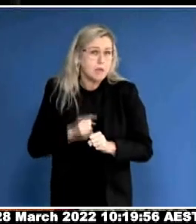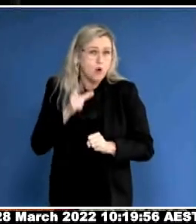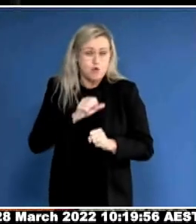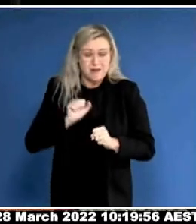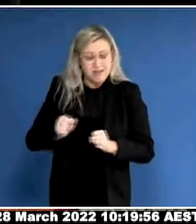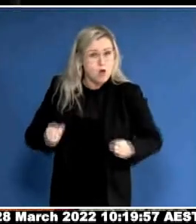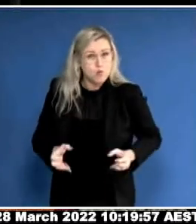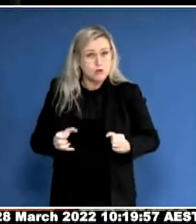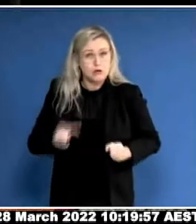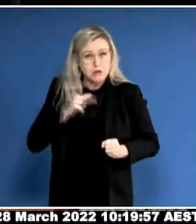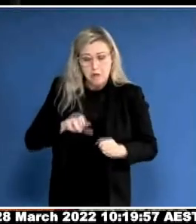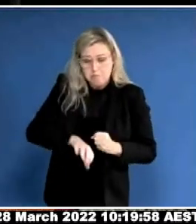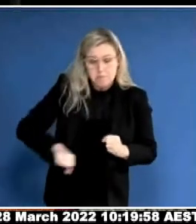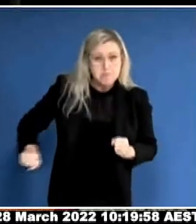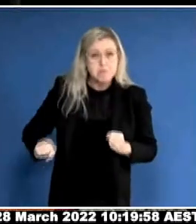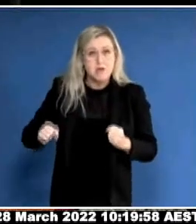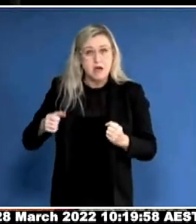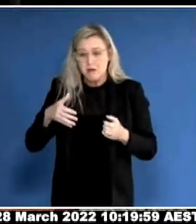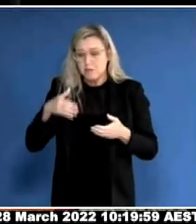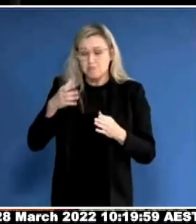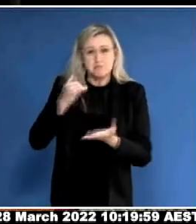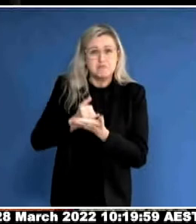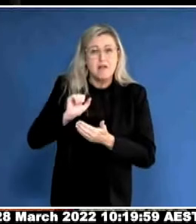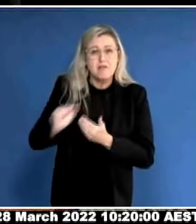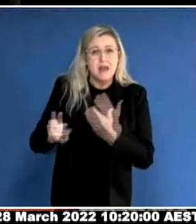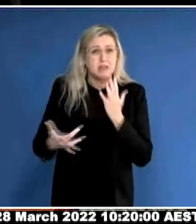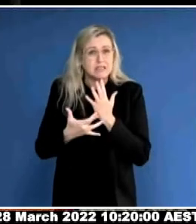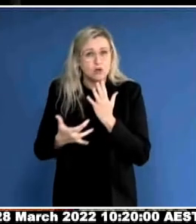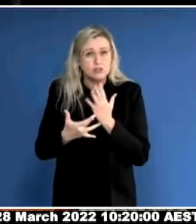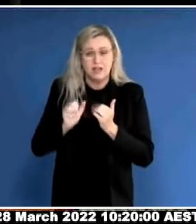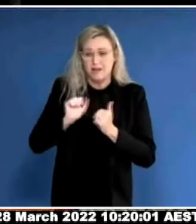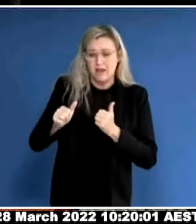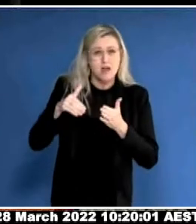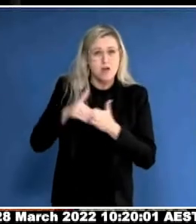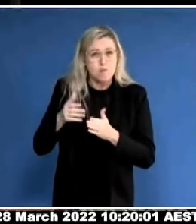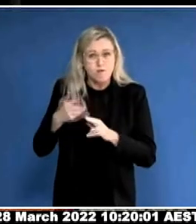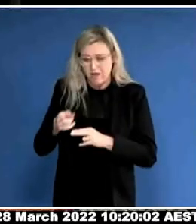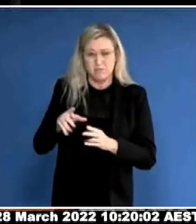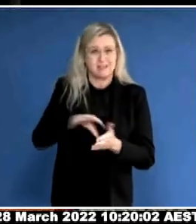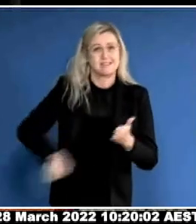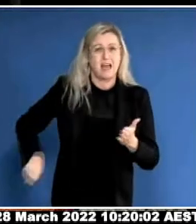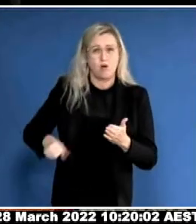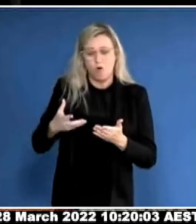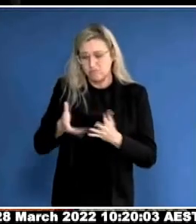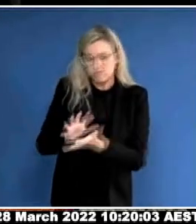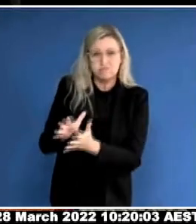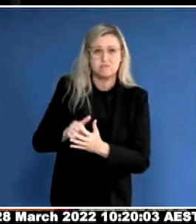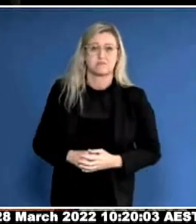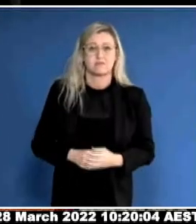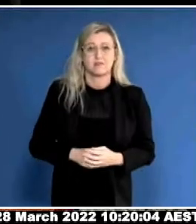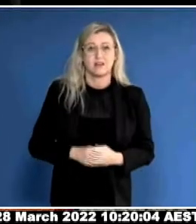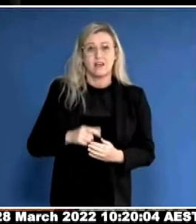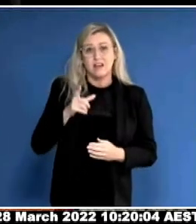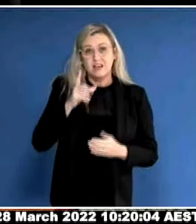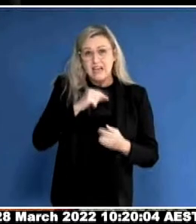medication. It may include the use of restrictive practices, forced isolation, and threats to withdraw